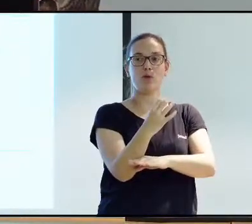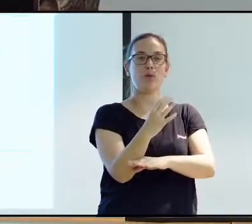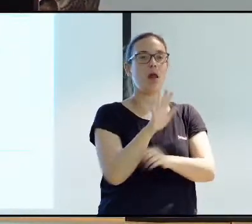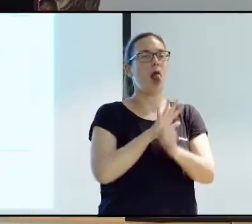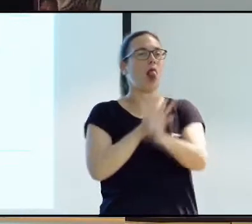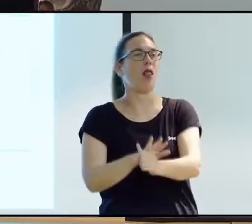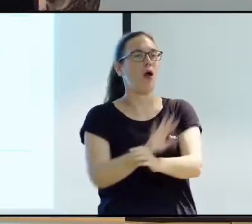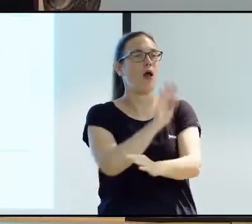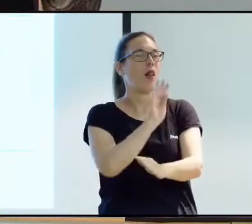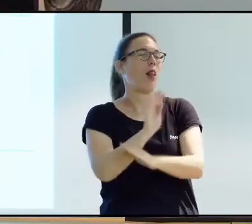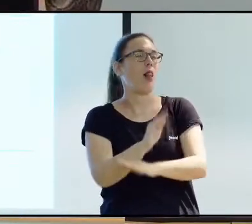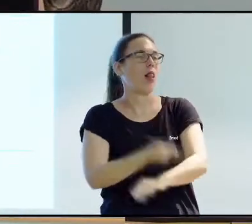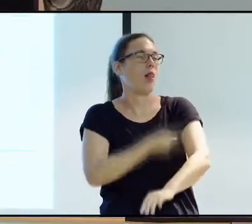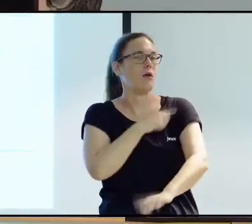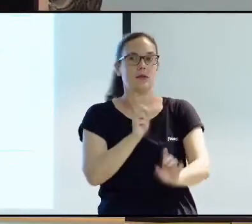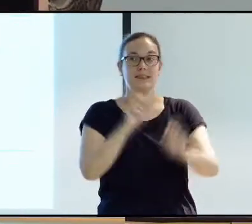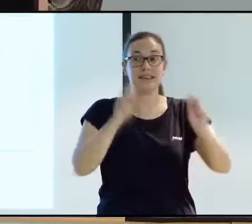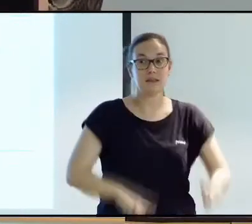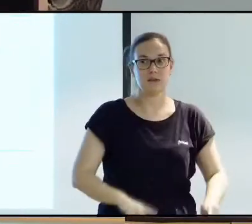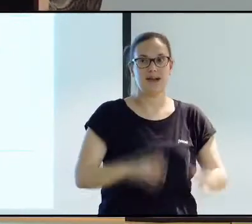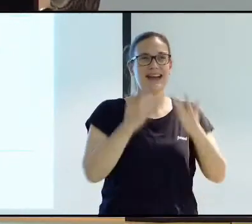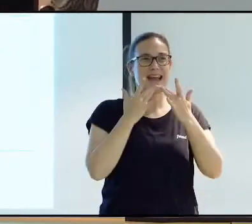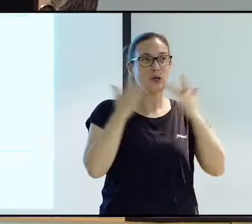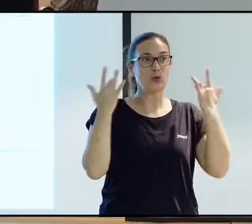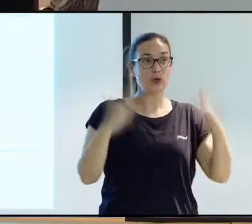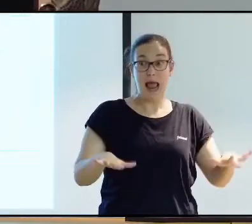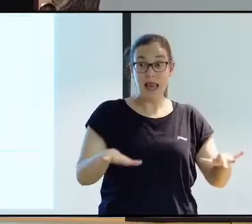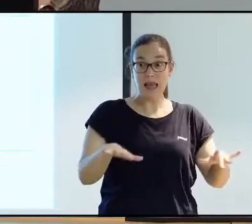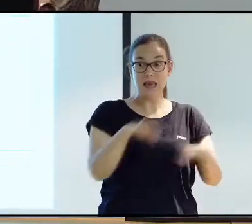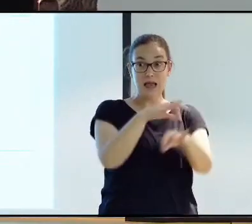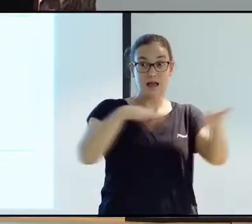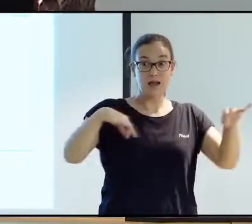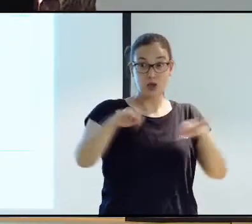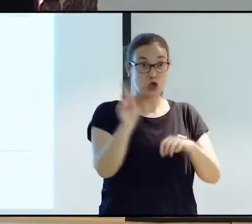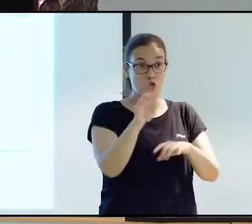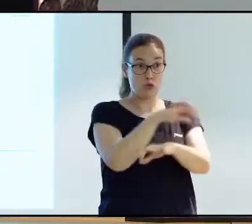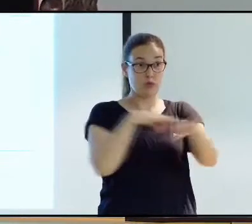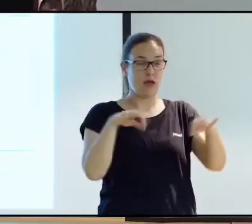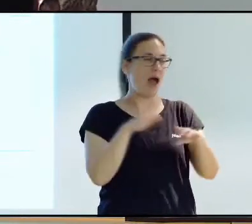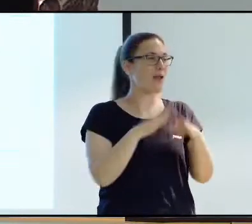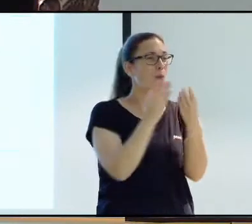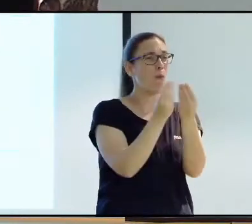I know how difficult it is to support people making decisions.